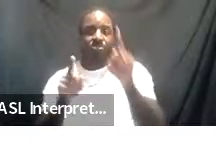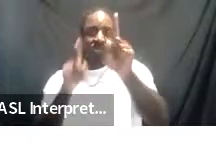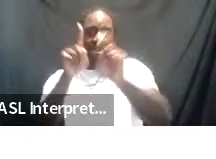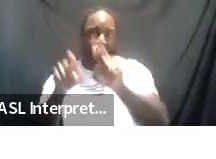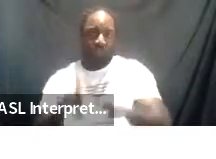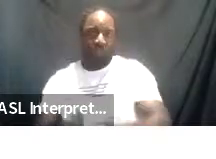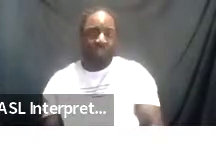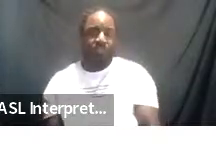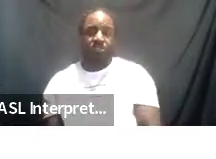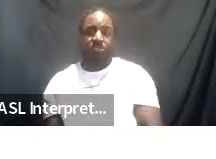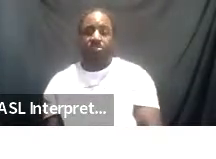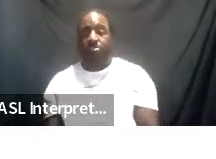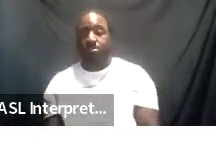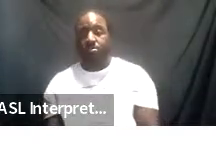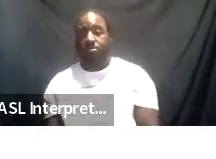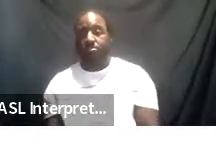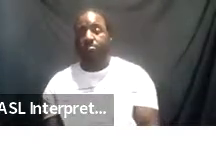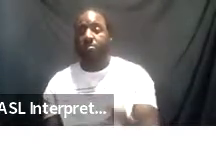question.